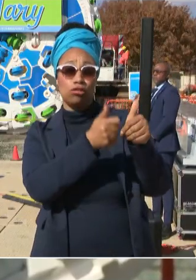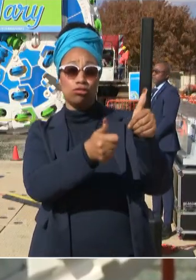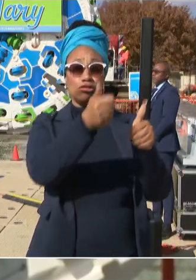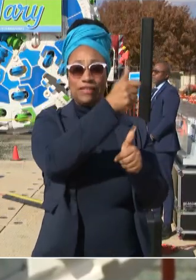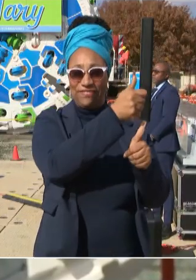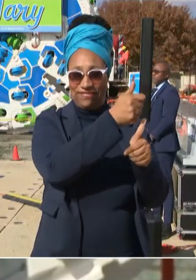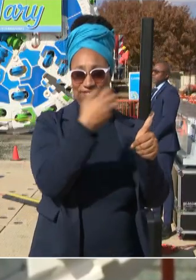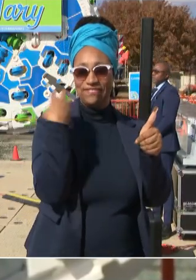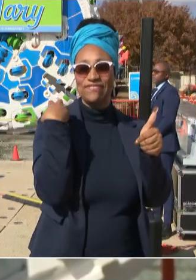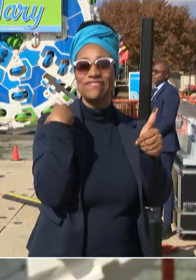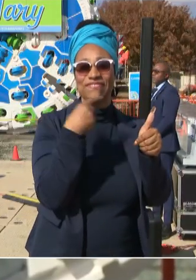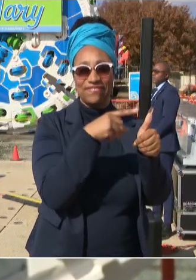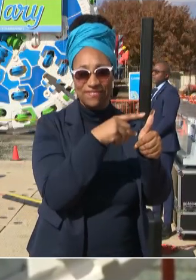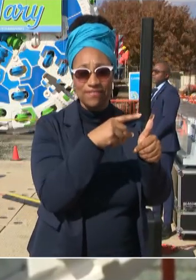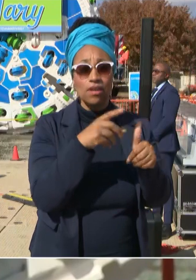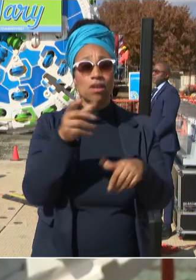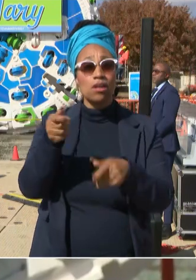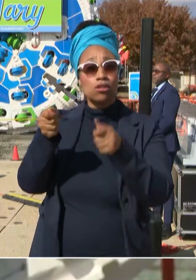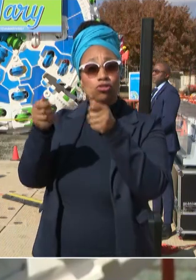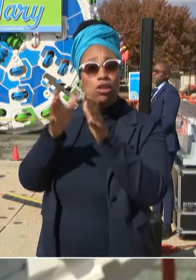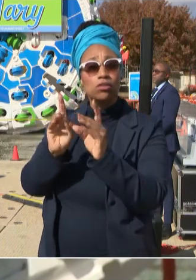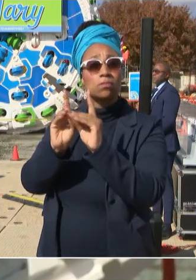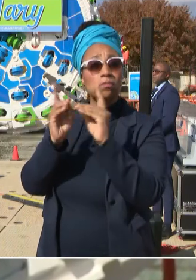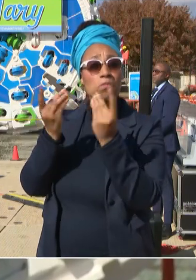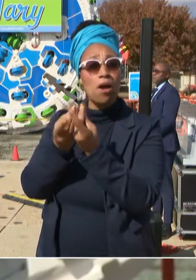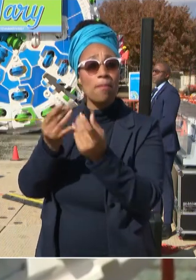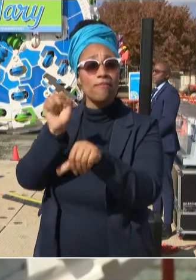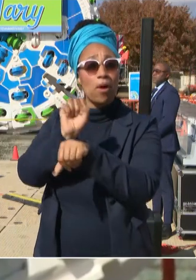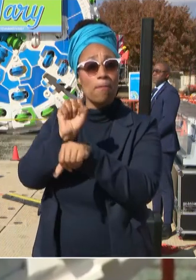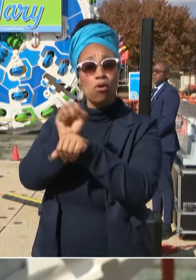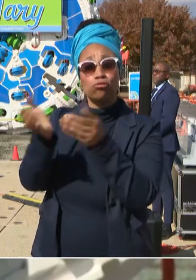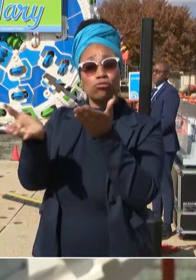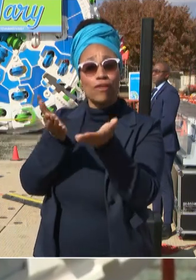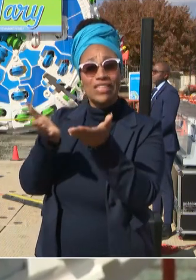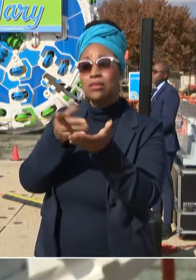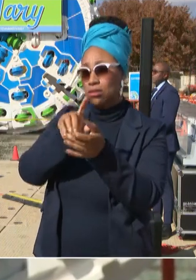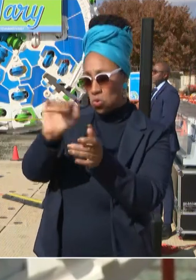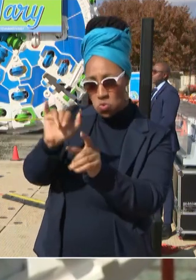Employment Services director, Dr. Unique Morris Hughes.